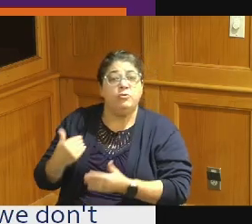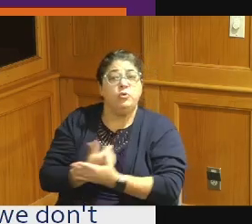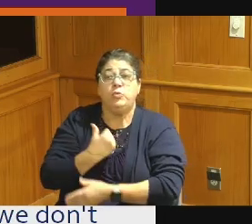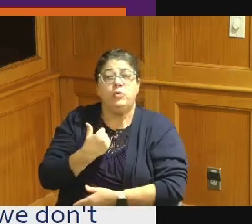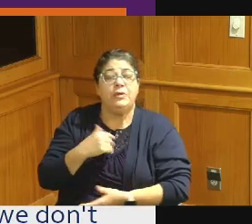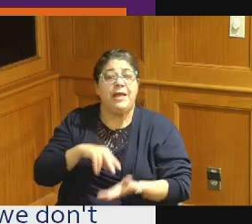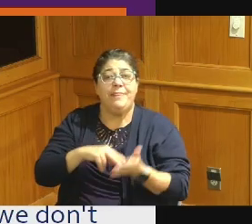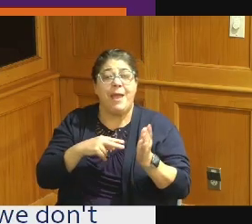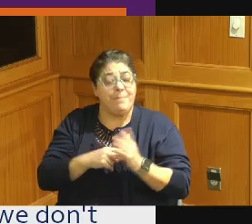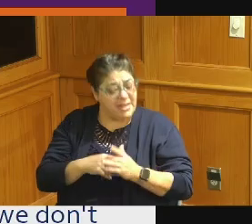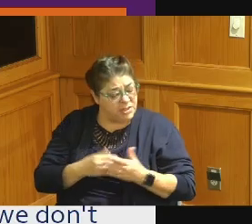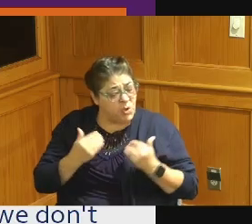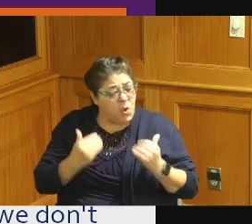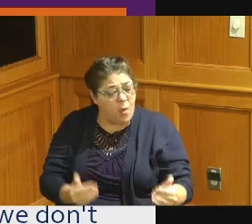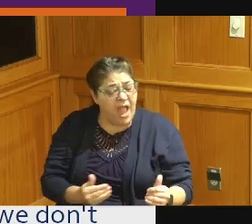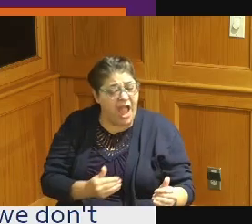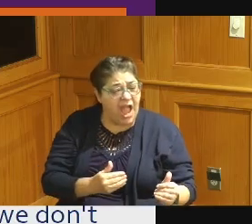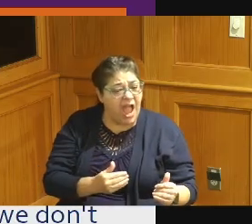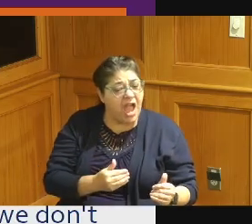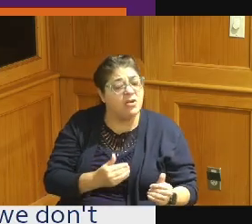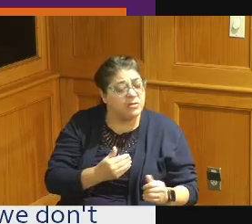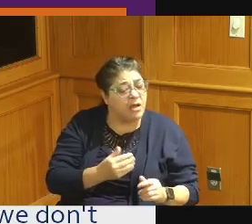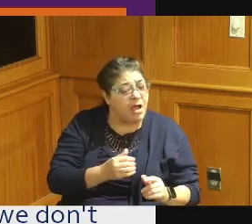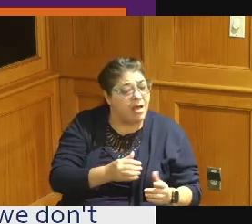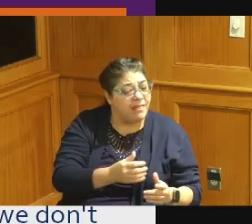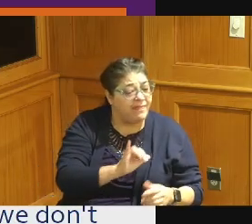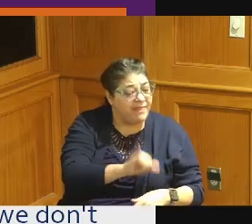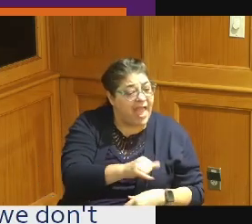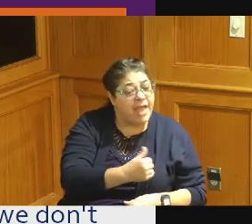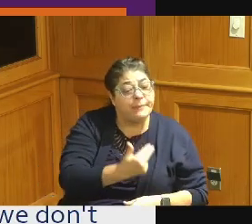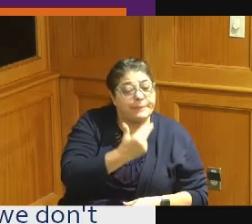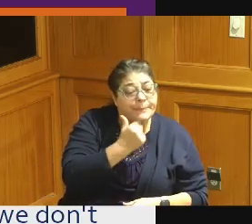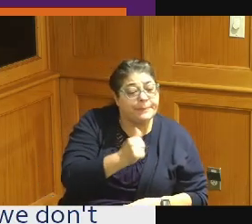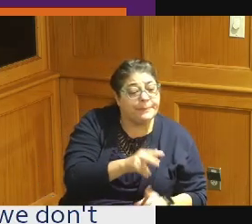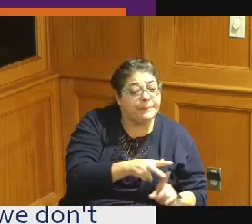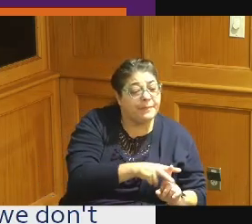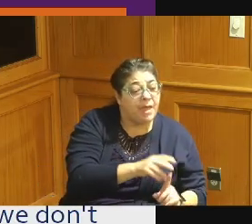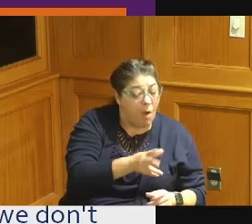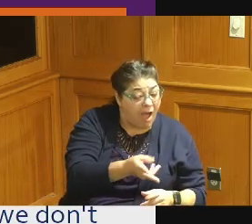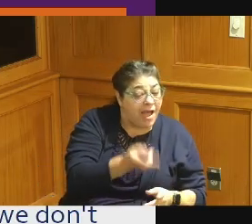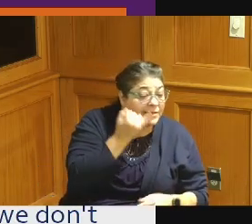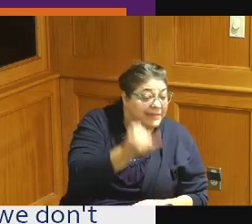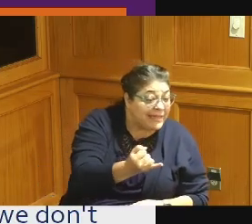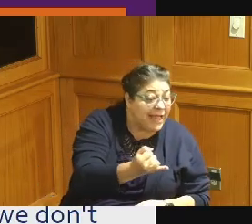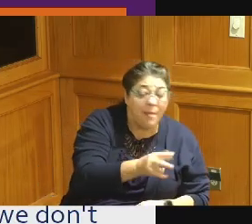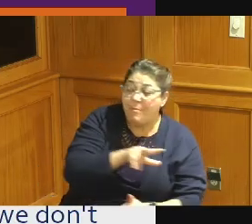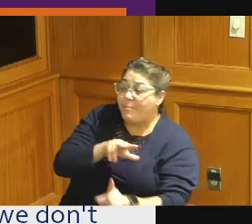and play situation, which is maybe a little bit of a cute way to say it, but like